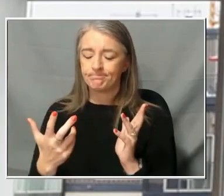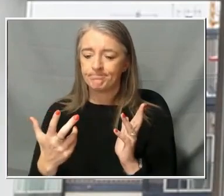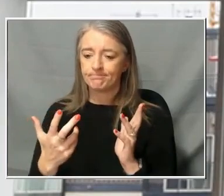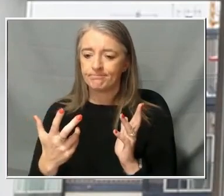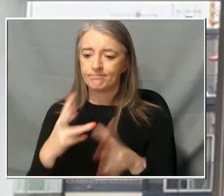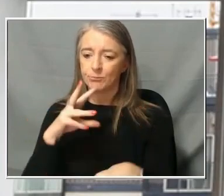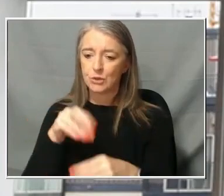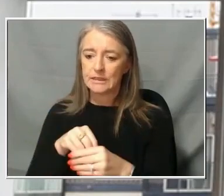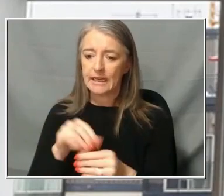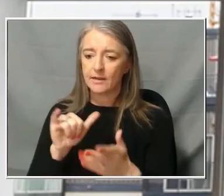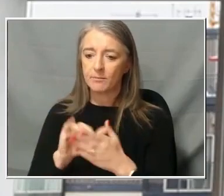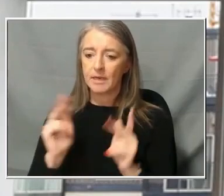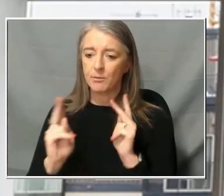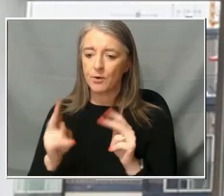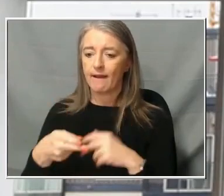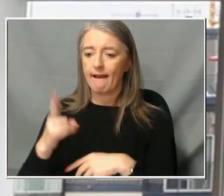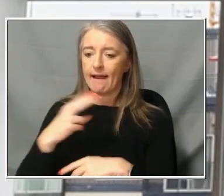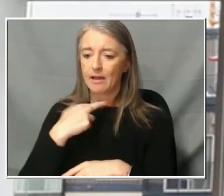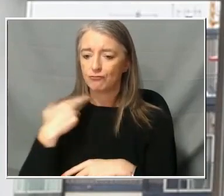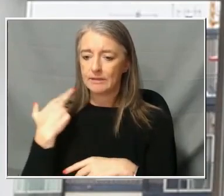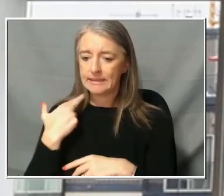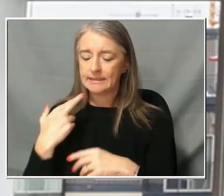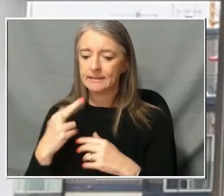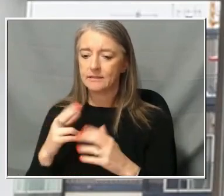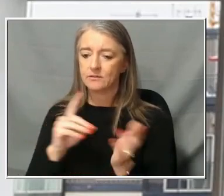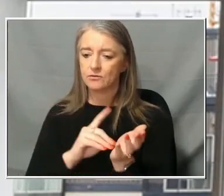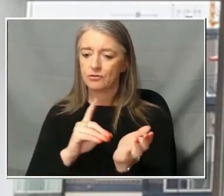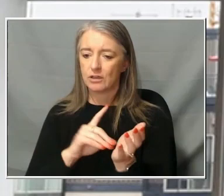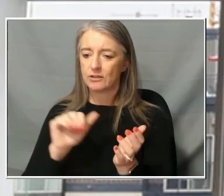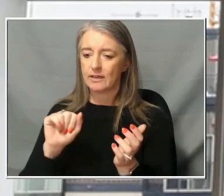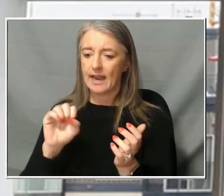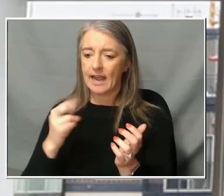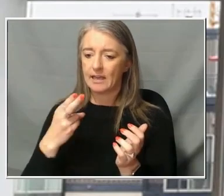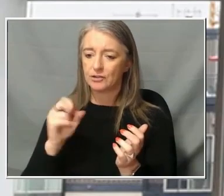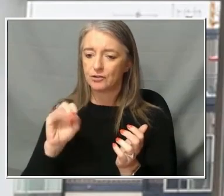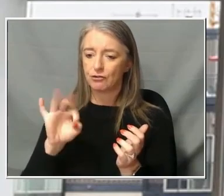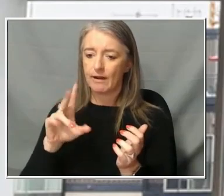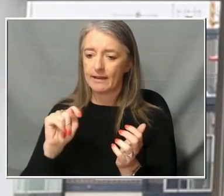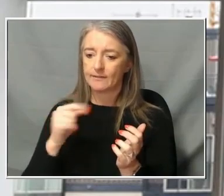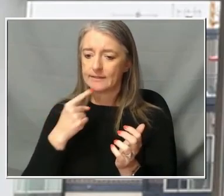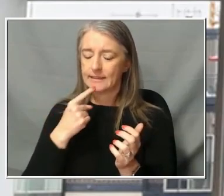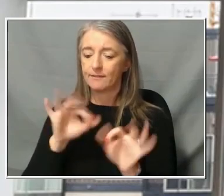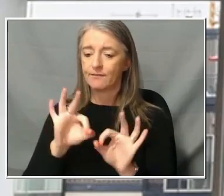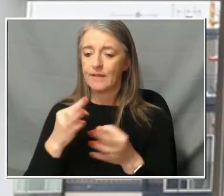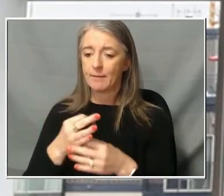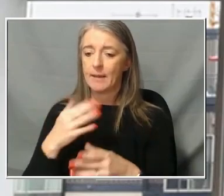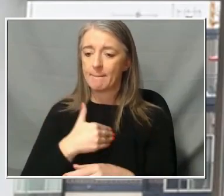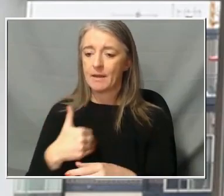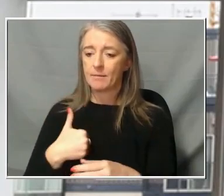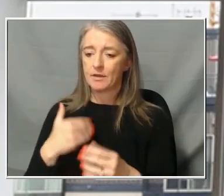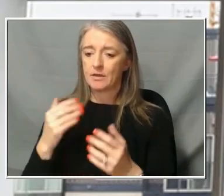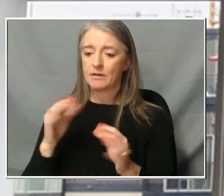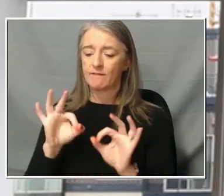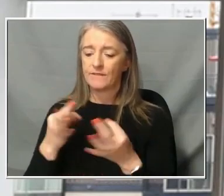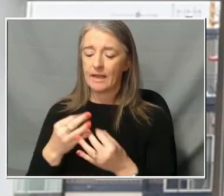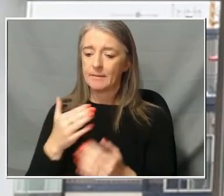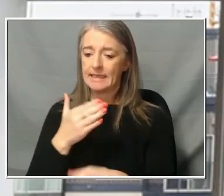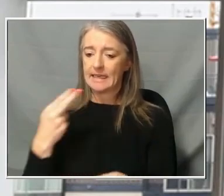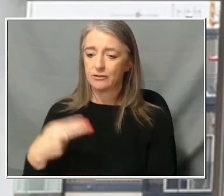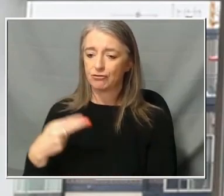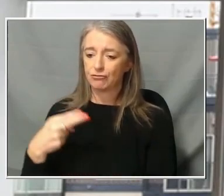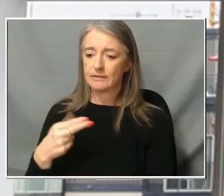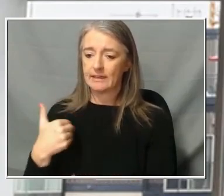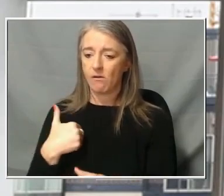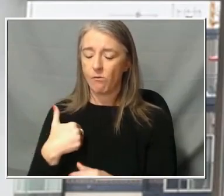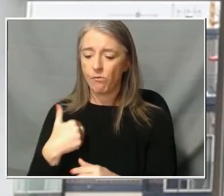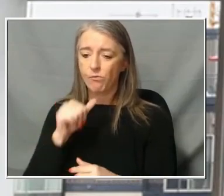pertain to patients that have higher risks, just like Dr. Ashcraft said. So if you have a family member and a strong family history and you're having,